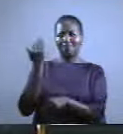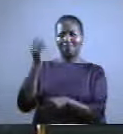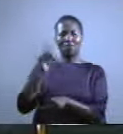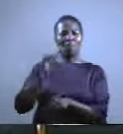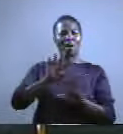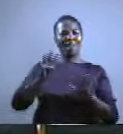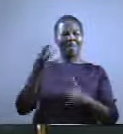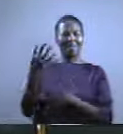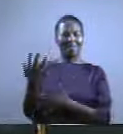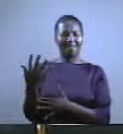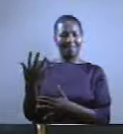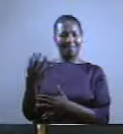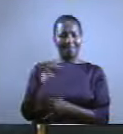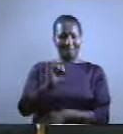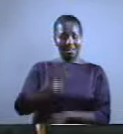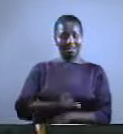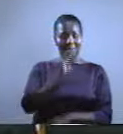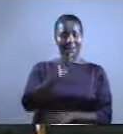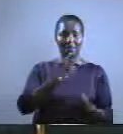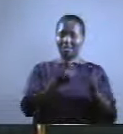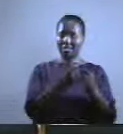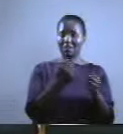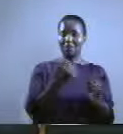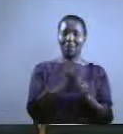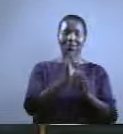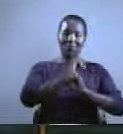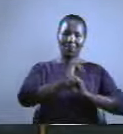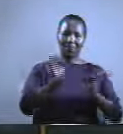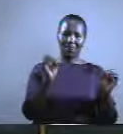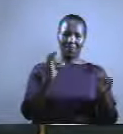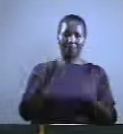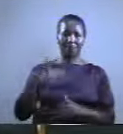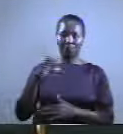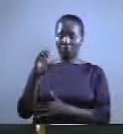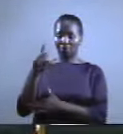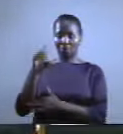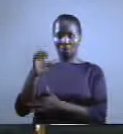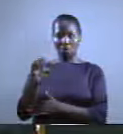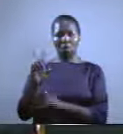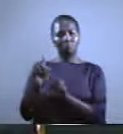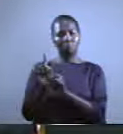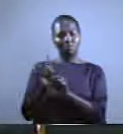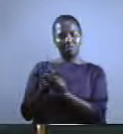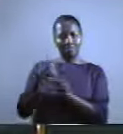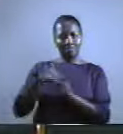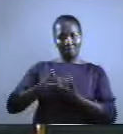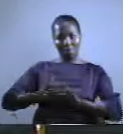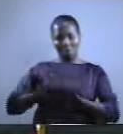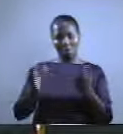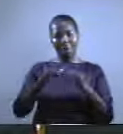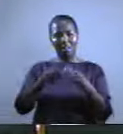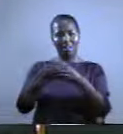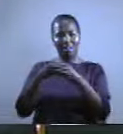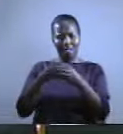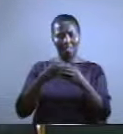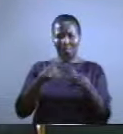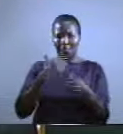South African team achieved this feat. Congress of the People believes, as I am, certainly all other parties equally